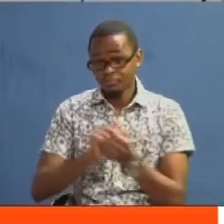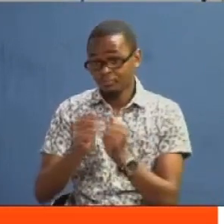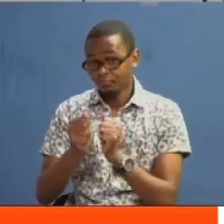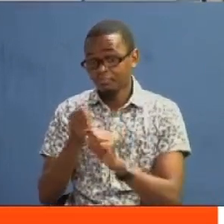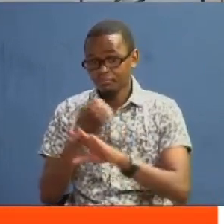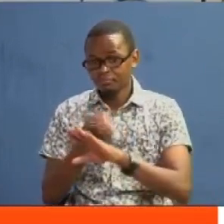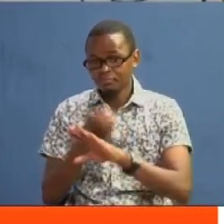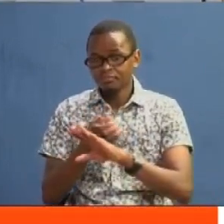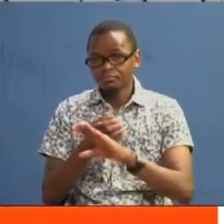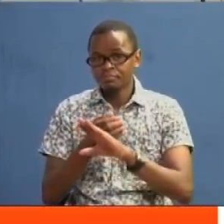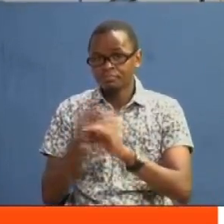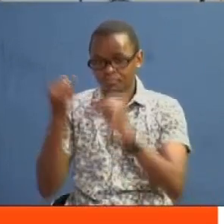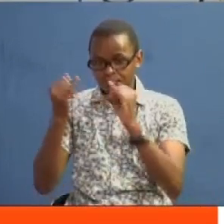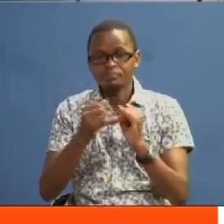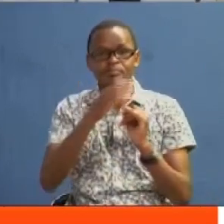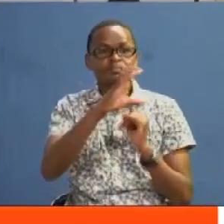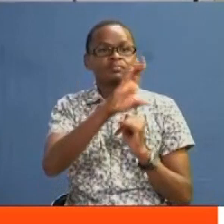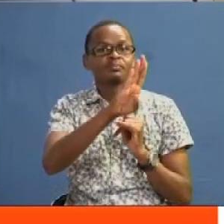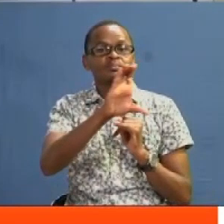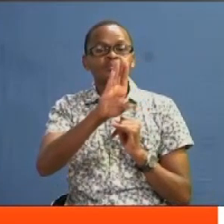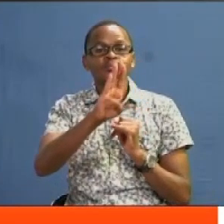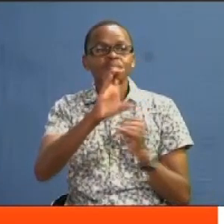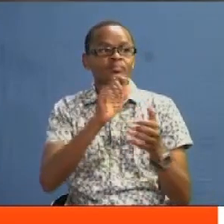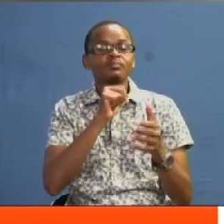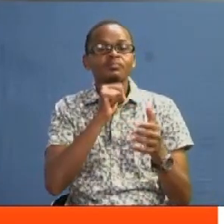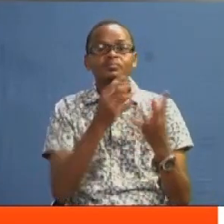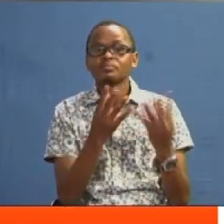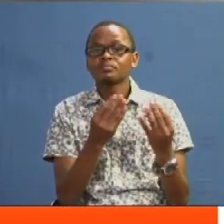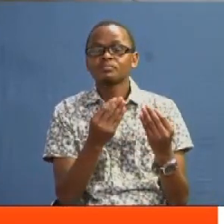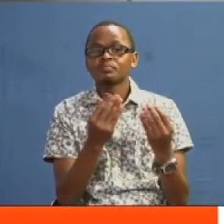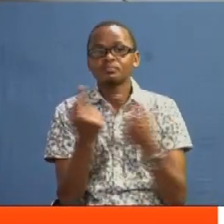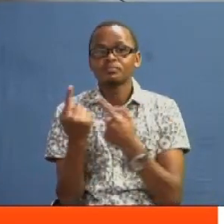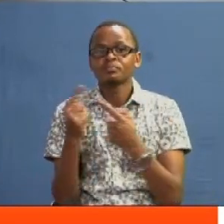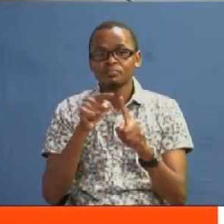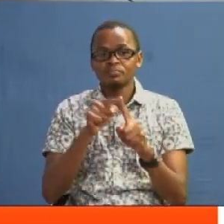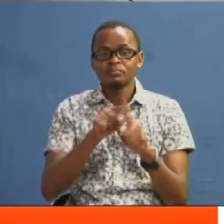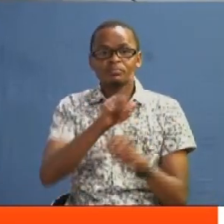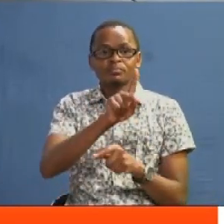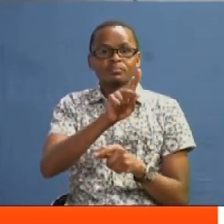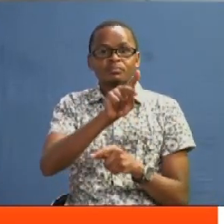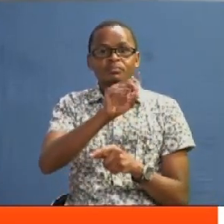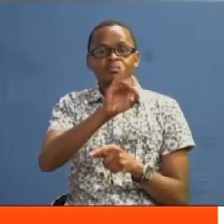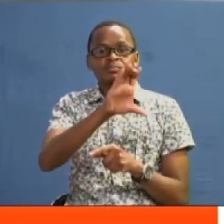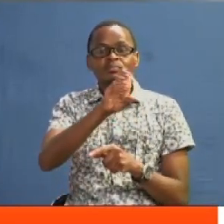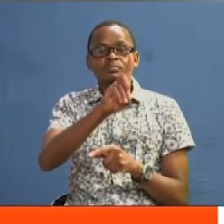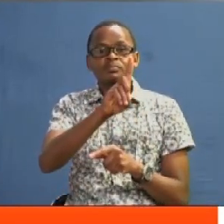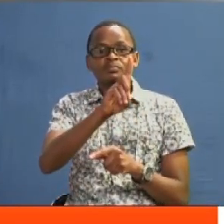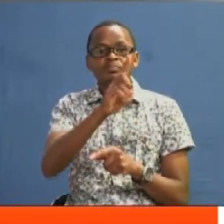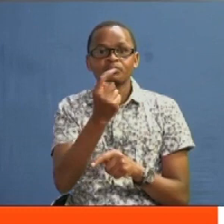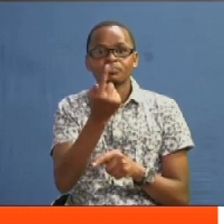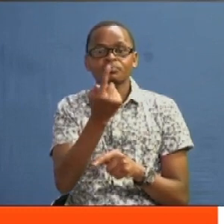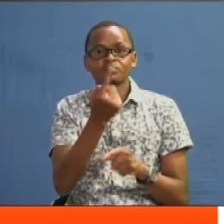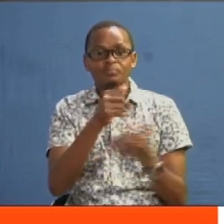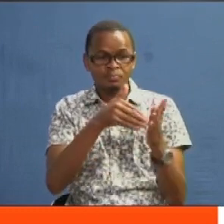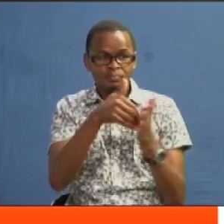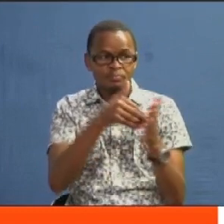difficult, and the introduction of CBC hasn't been smooth sailing. According to a KICD report, the single biggest challenge